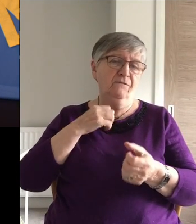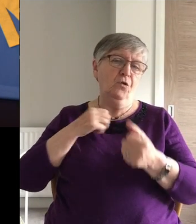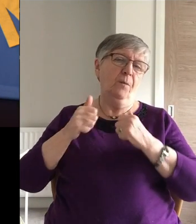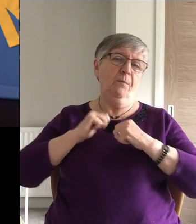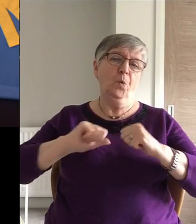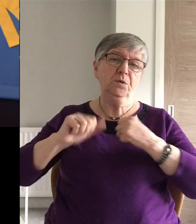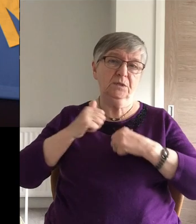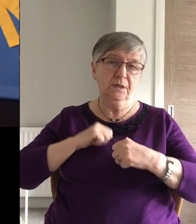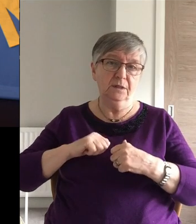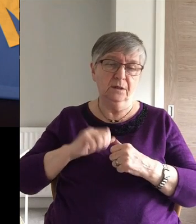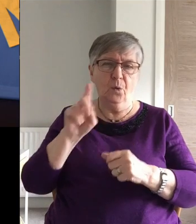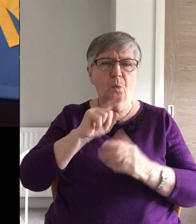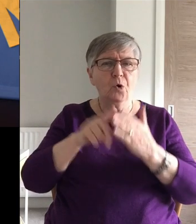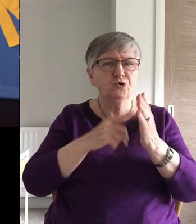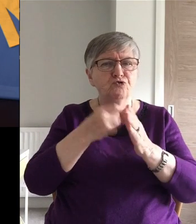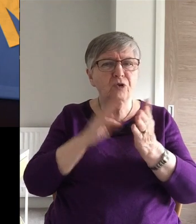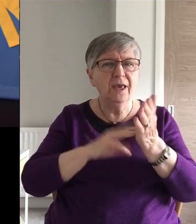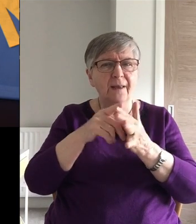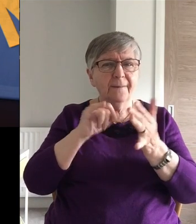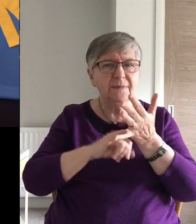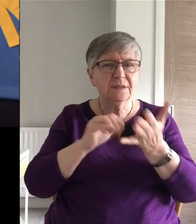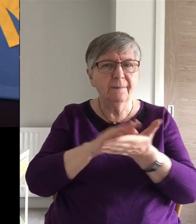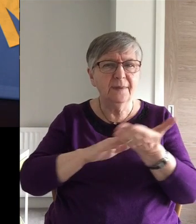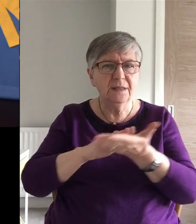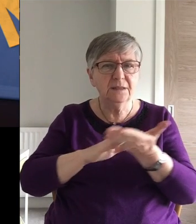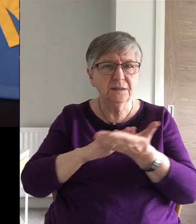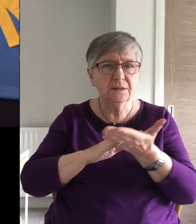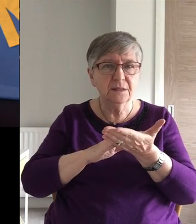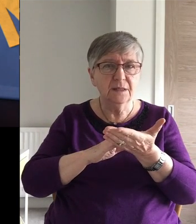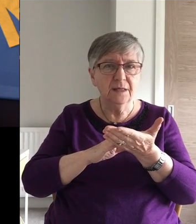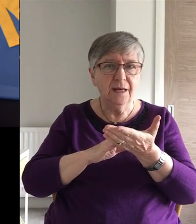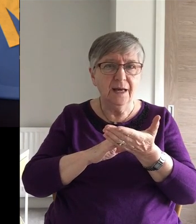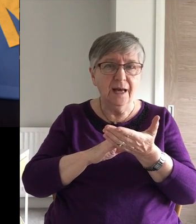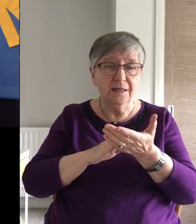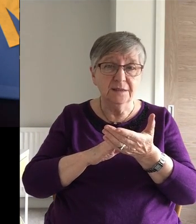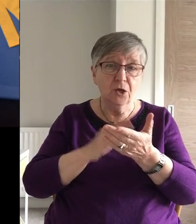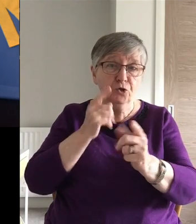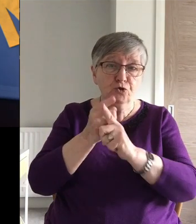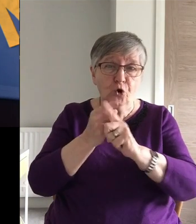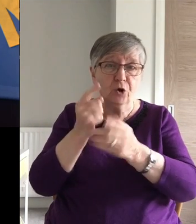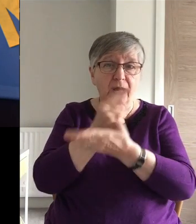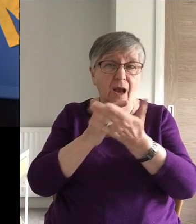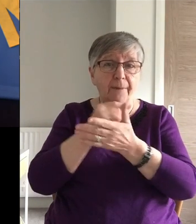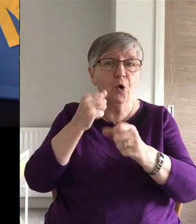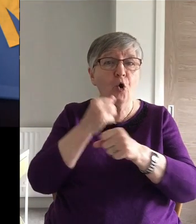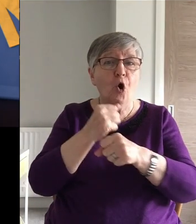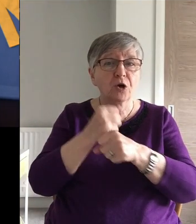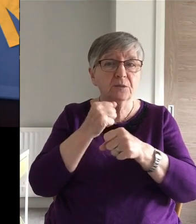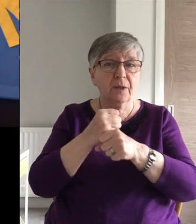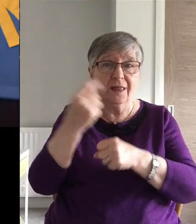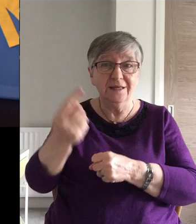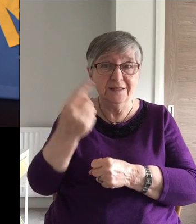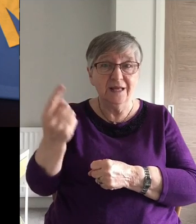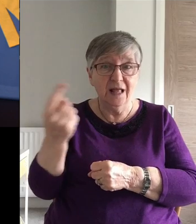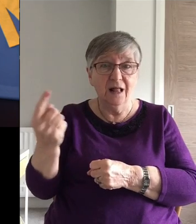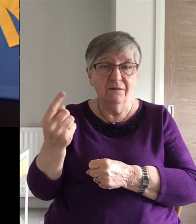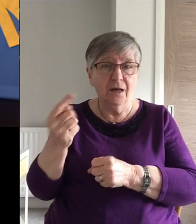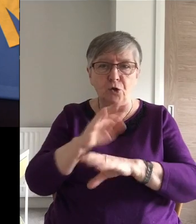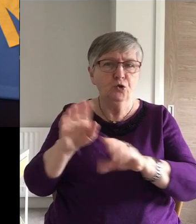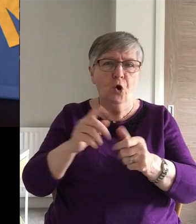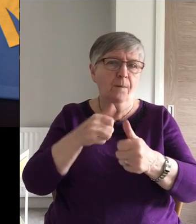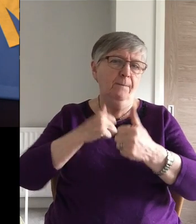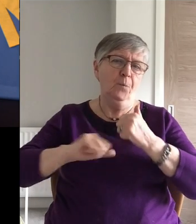But what James is referring to here is a boasting and a confidence in the gospel itself, and not boasting in any kind